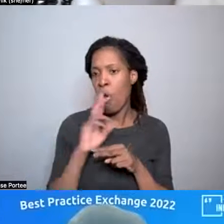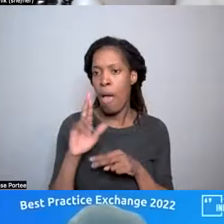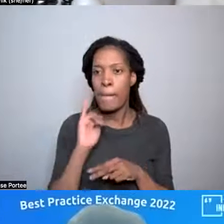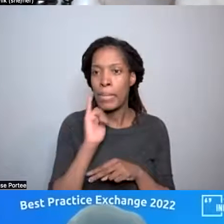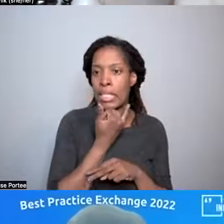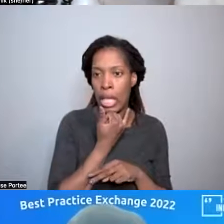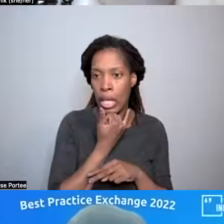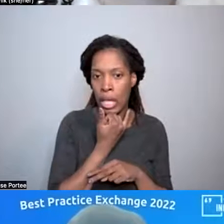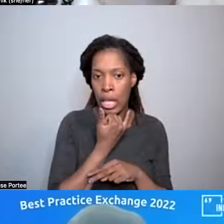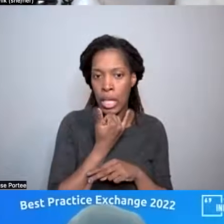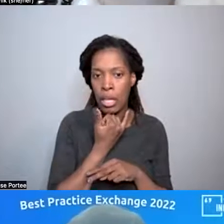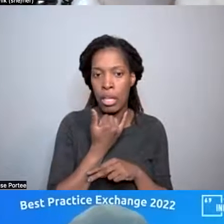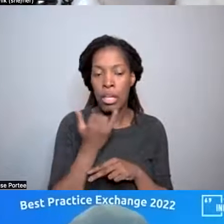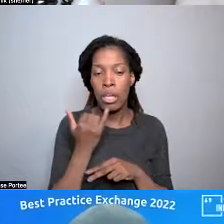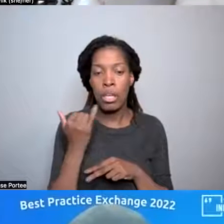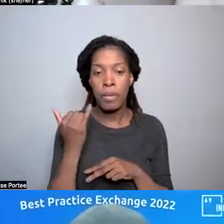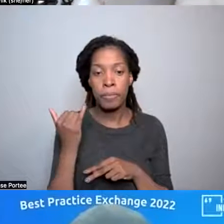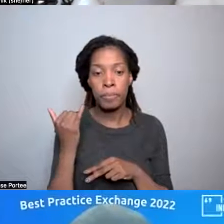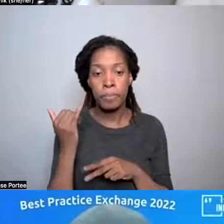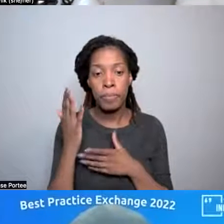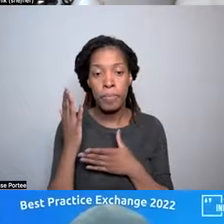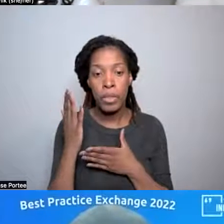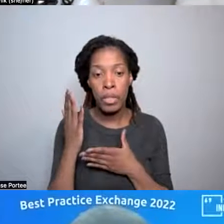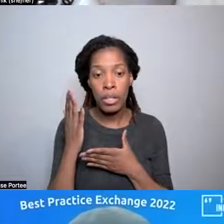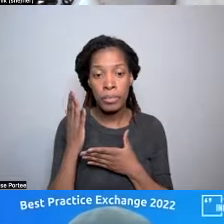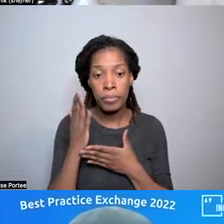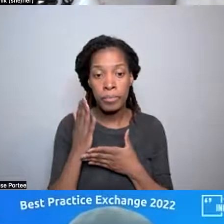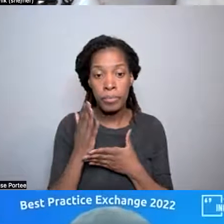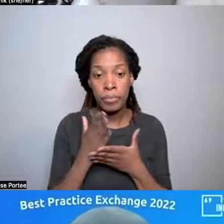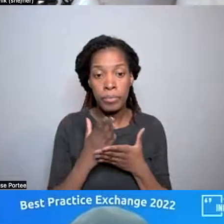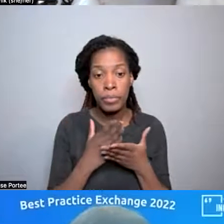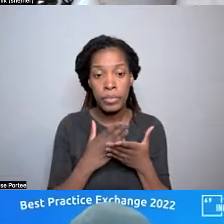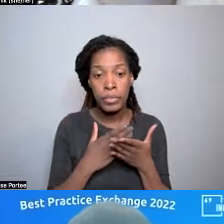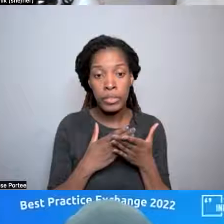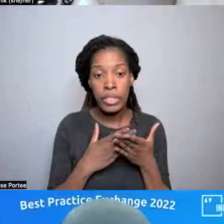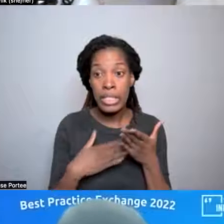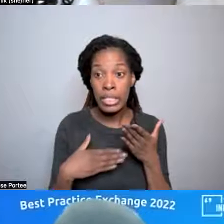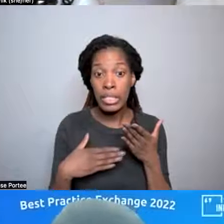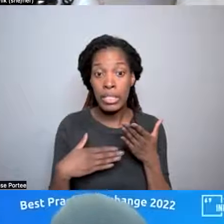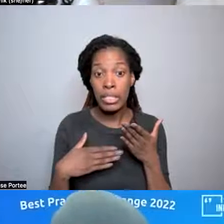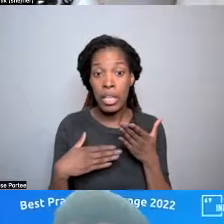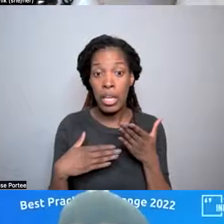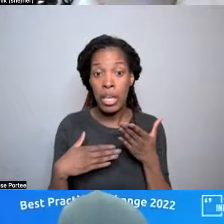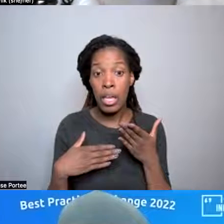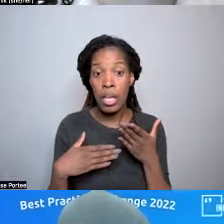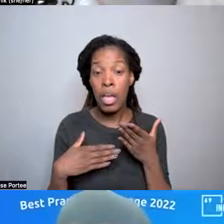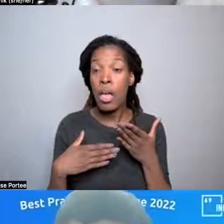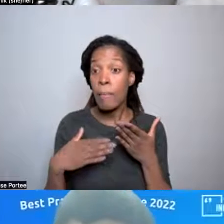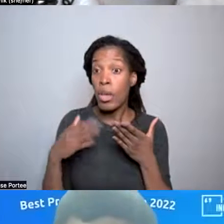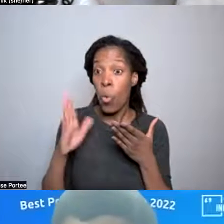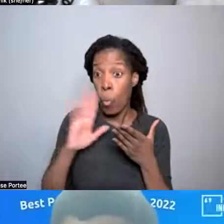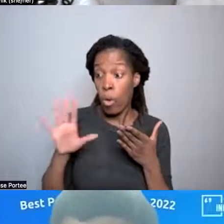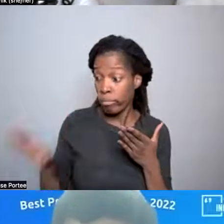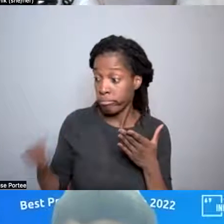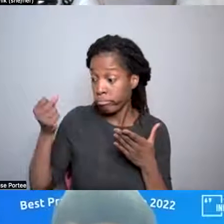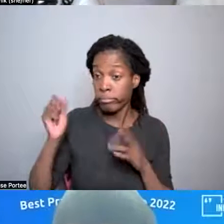And some mates read people with disabilities to be sacrificed when